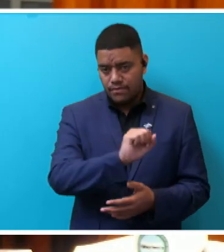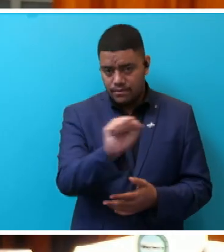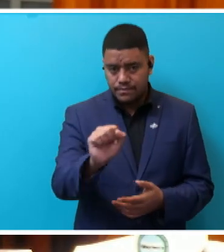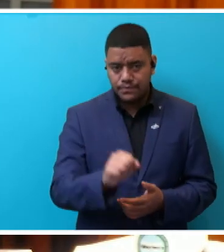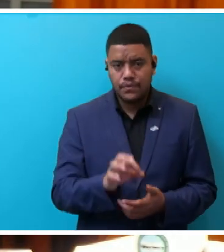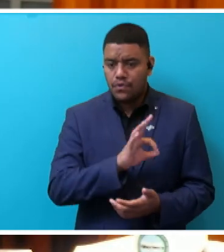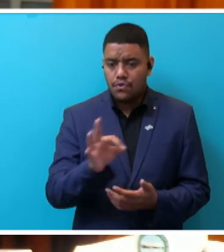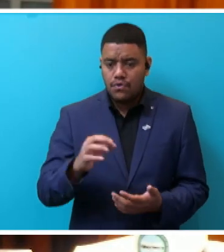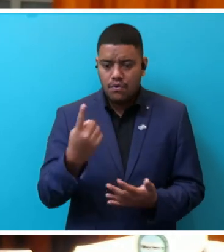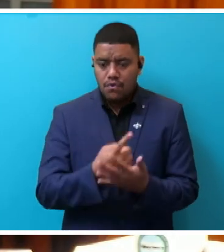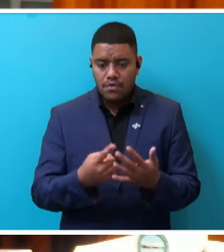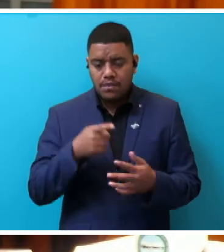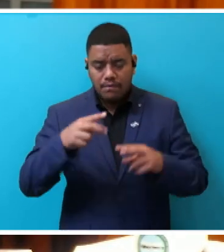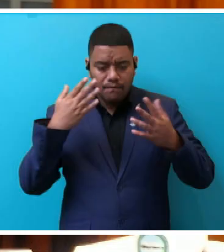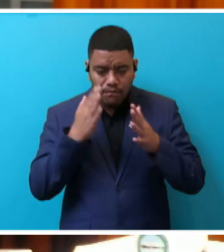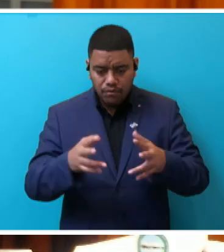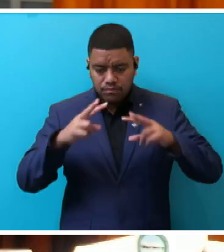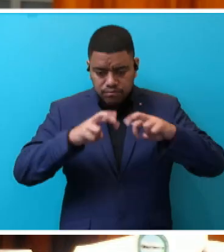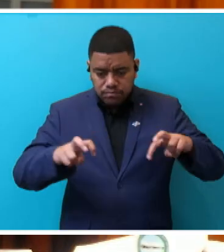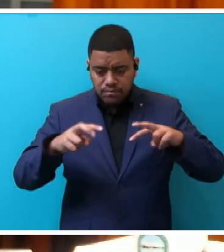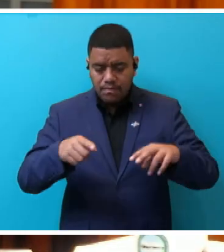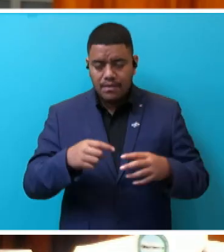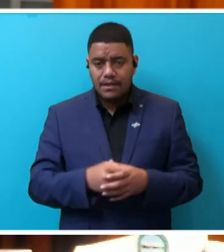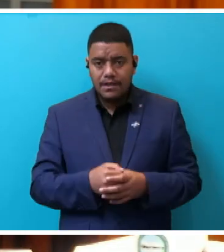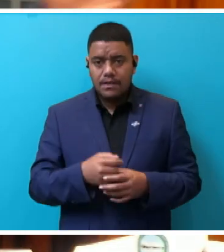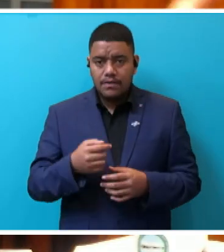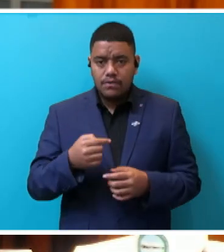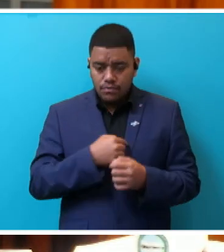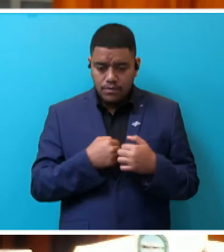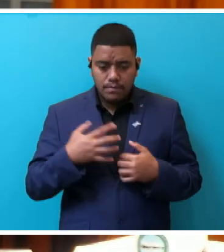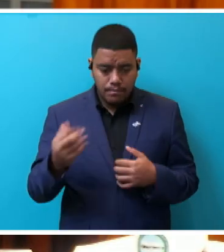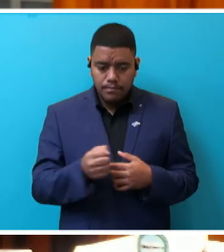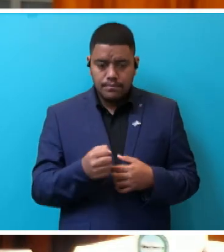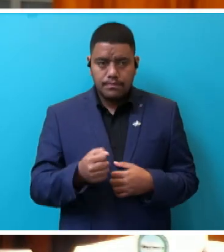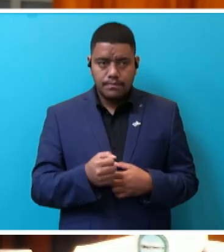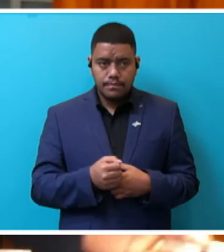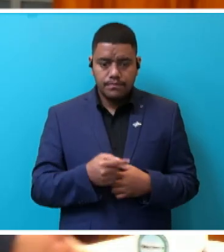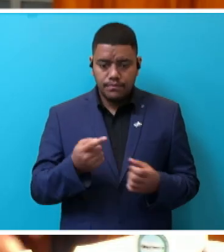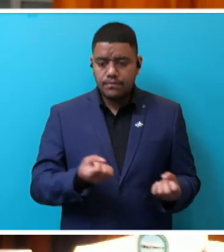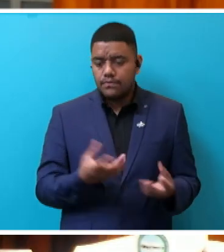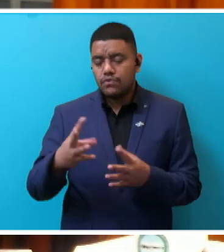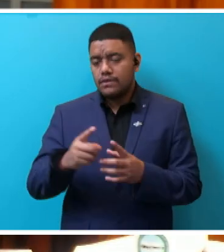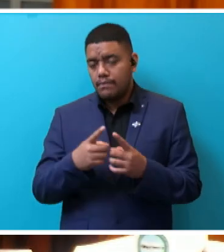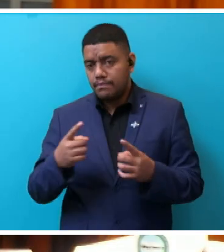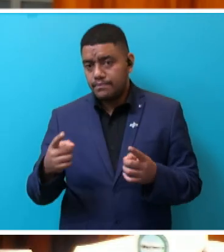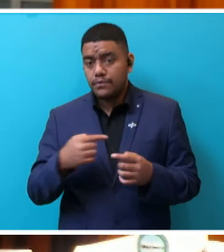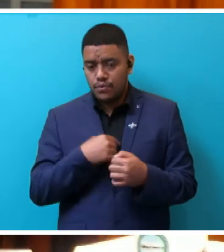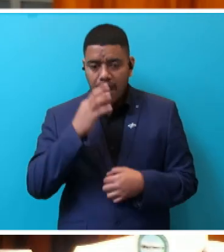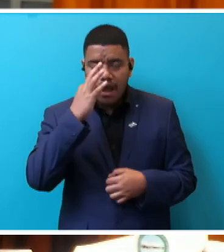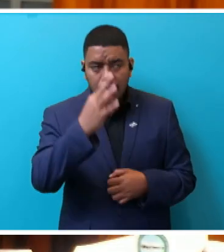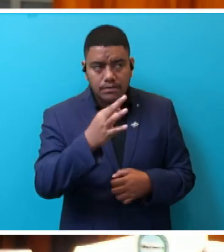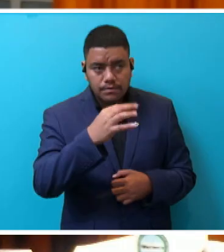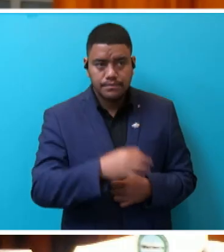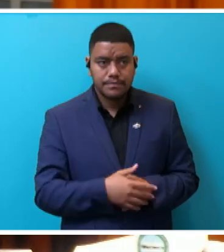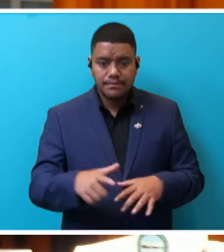not a mining operation per se. Mining companies would prefer that they palm that off to somebody else. We can ask,